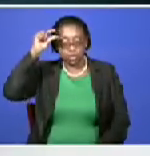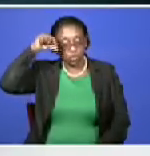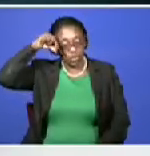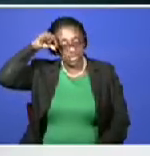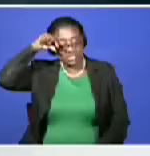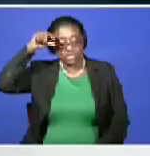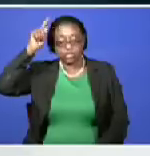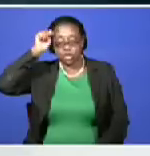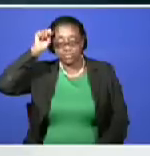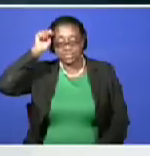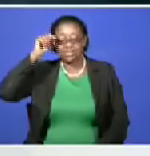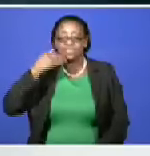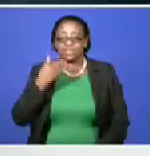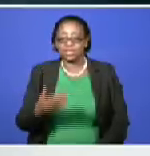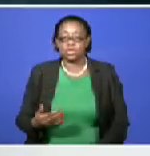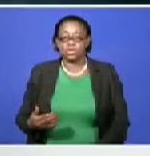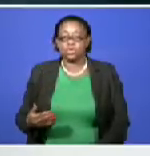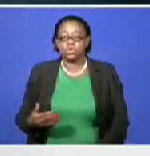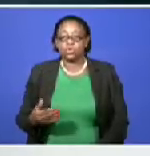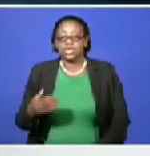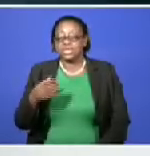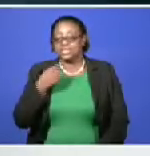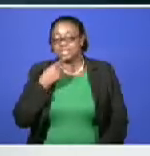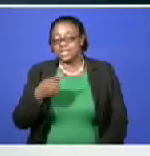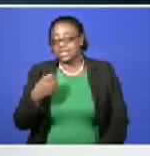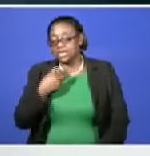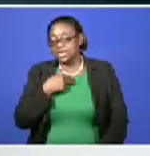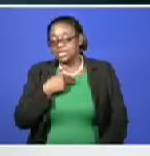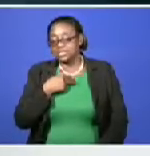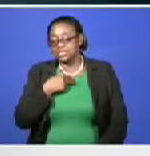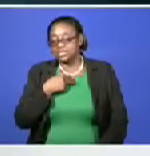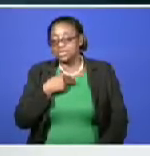our live newscast to provide some insight and to